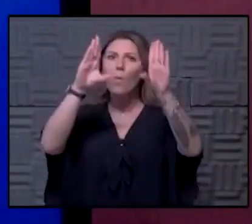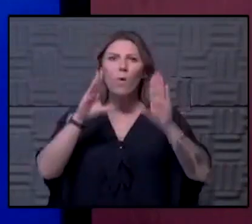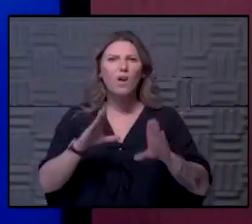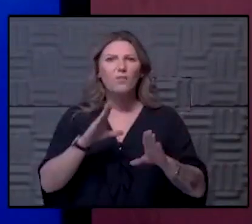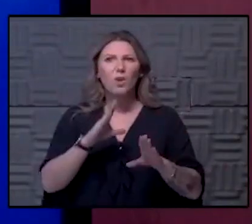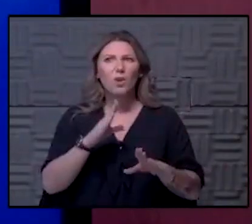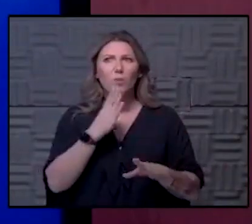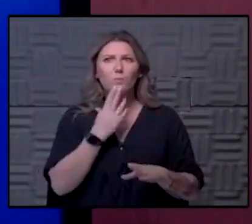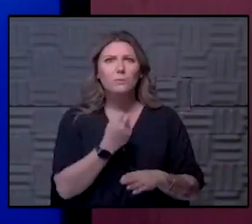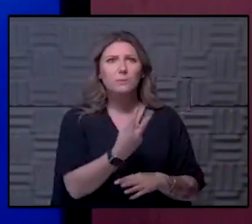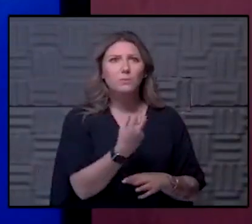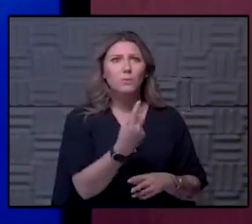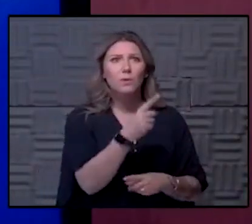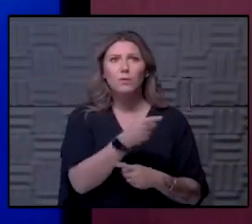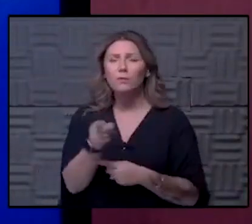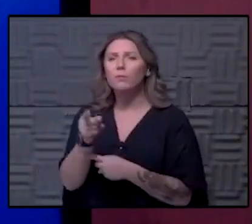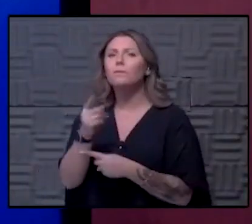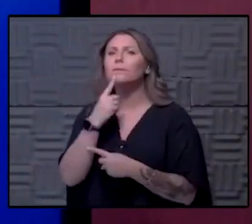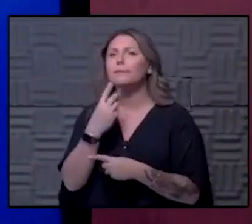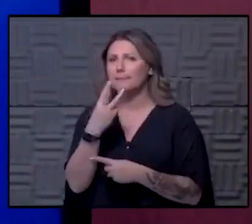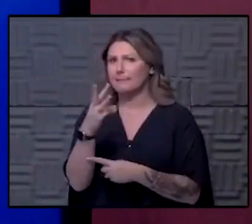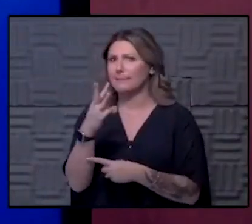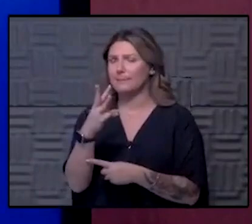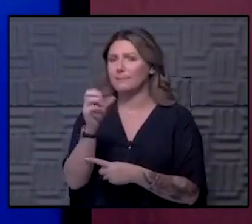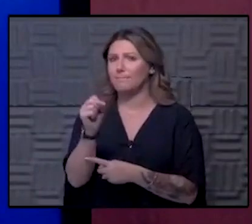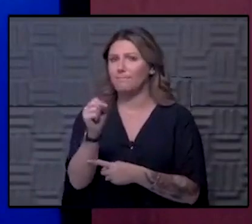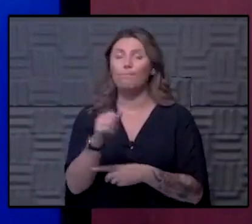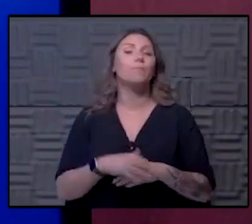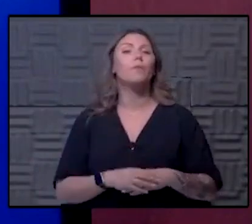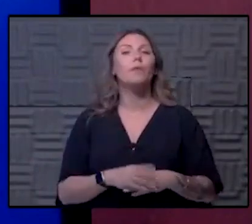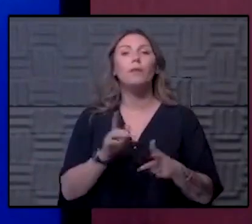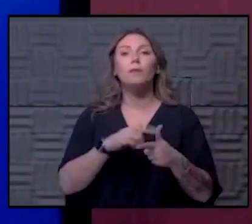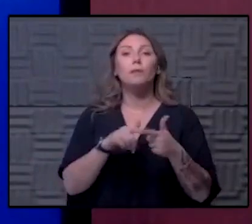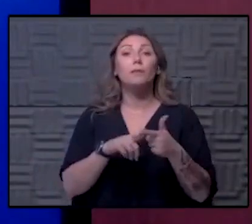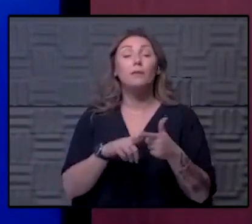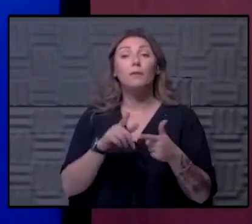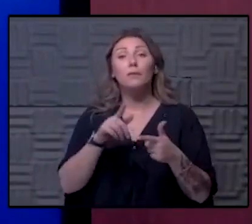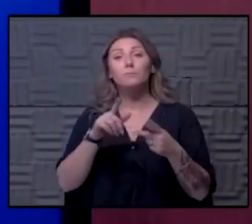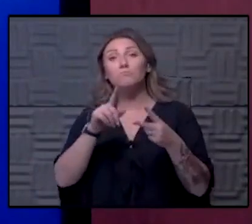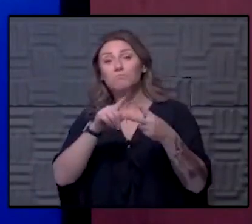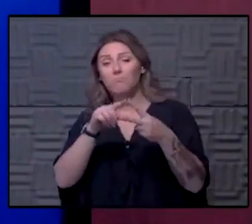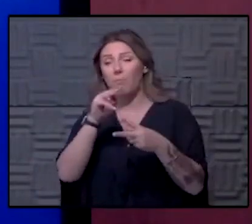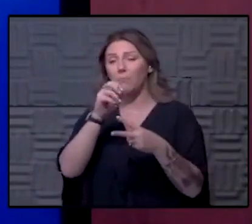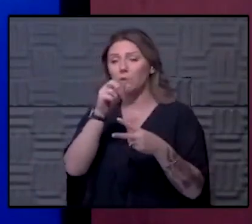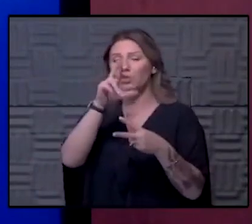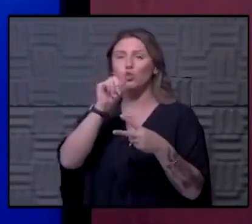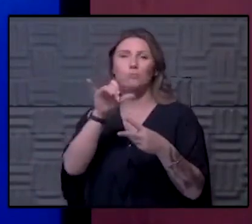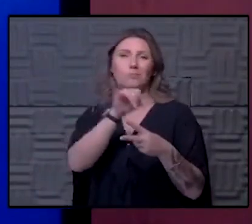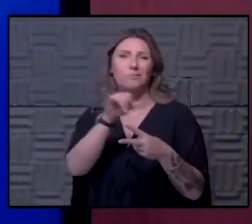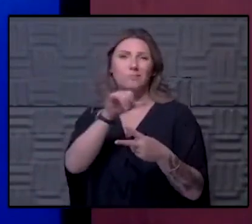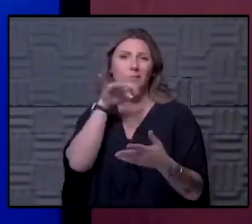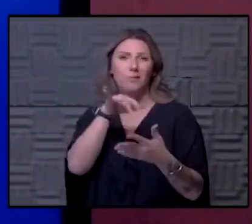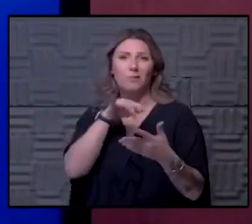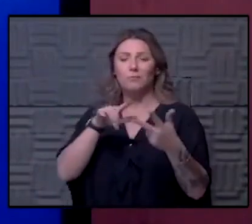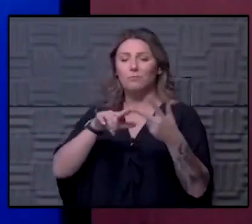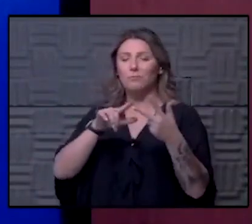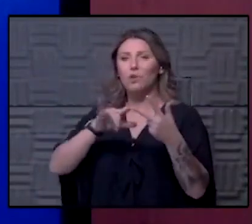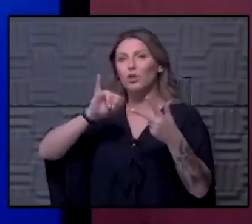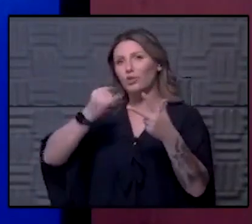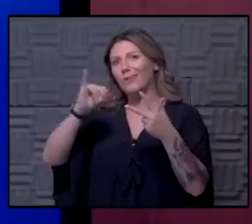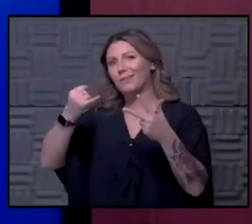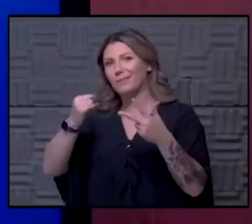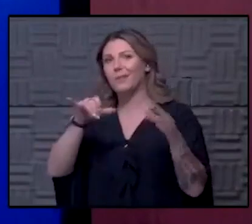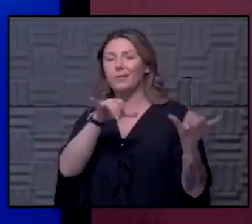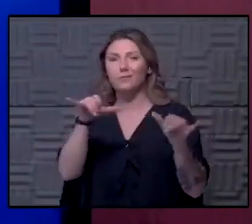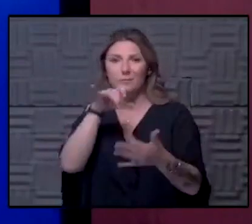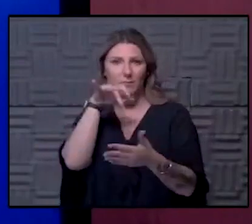was it, 12 to 16, was that it? Yeah. Yeah. And so then you got like Moderna's doing the same study and J&J is doing the same study. So